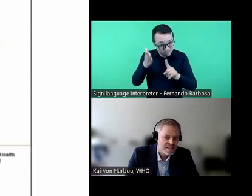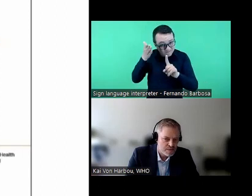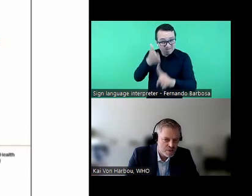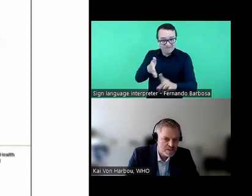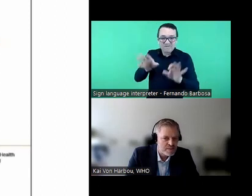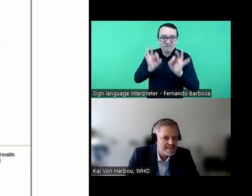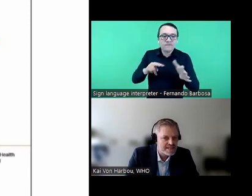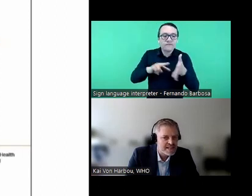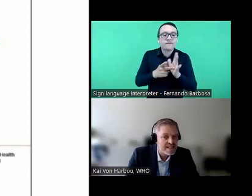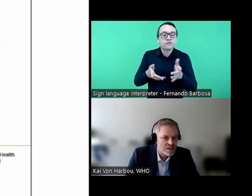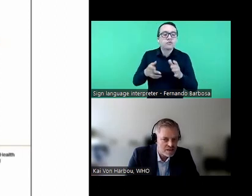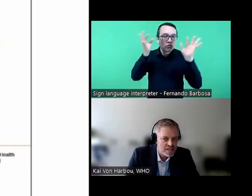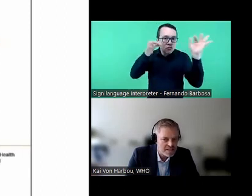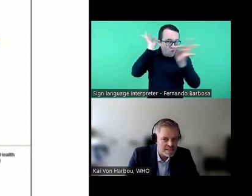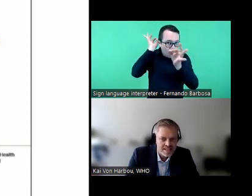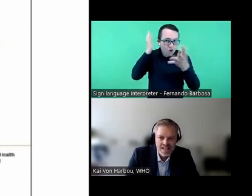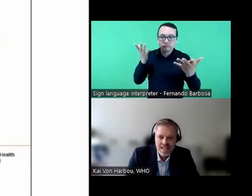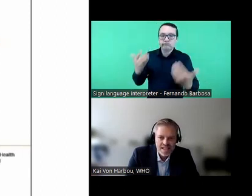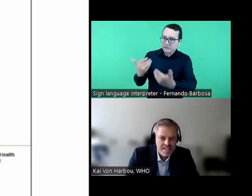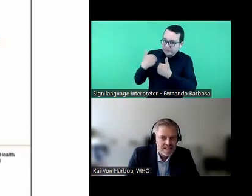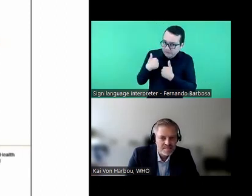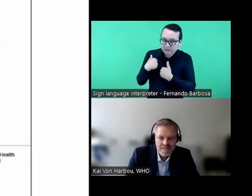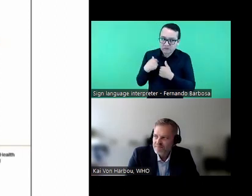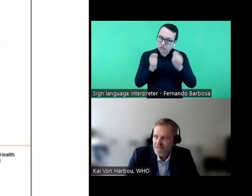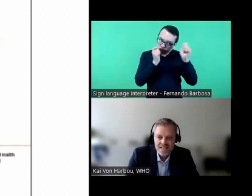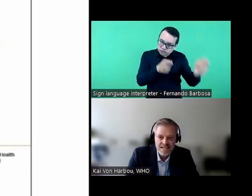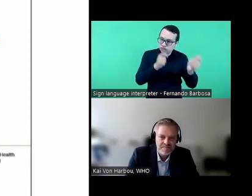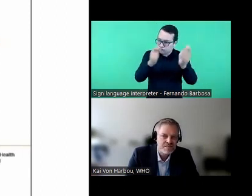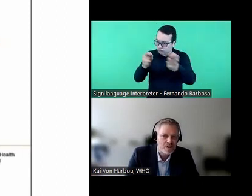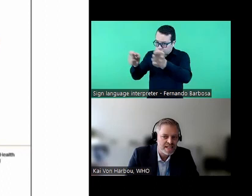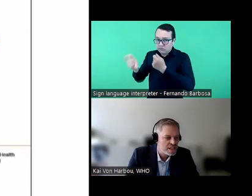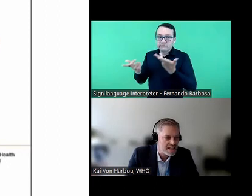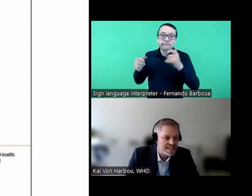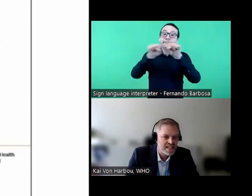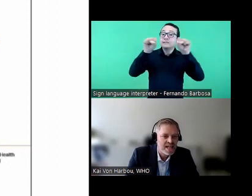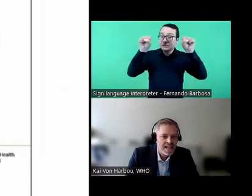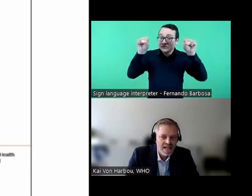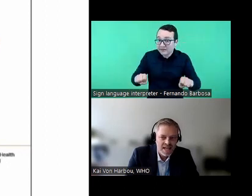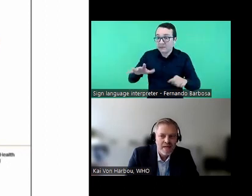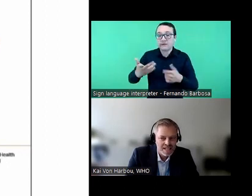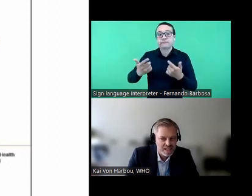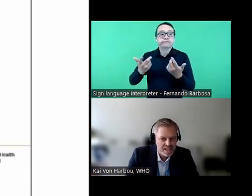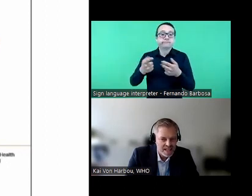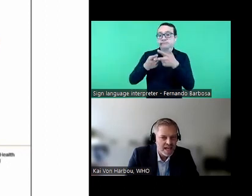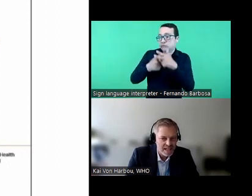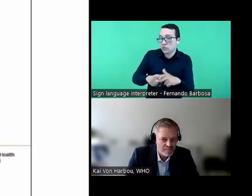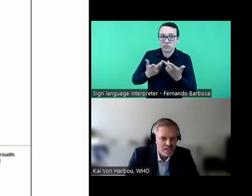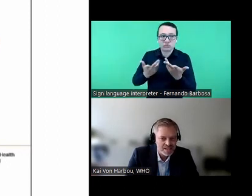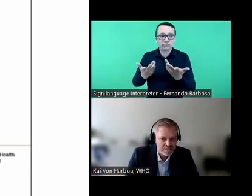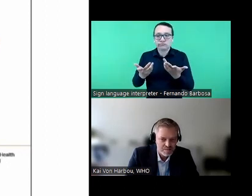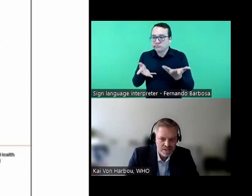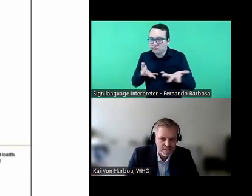roles, responsibilities, accountabilities, systems, mechanisms for initiating and managing a